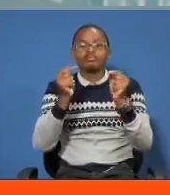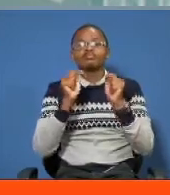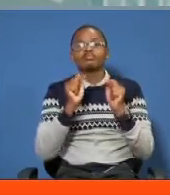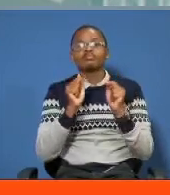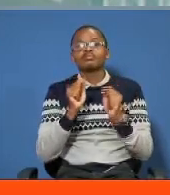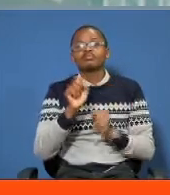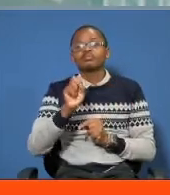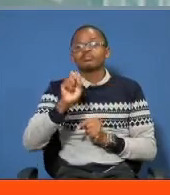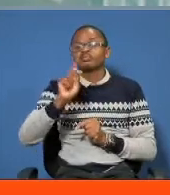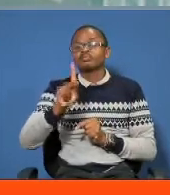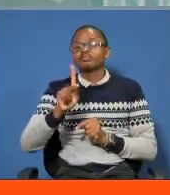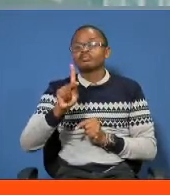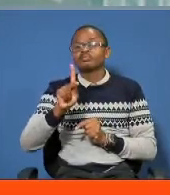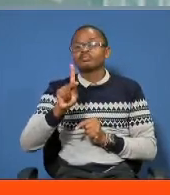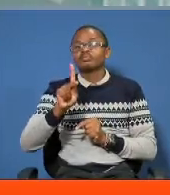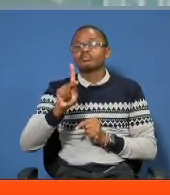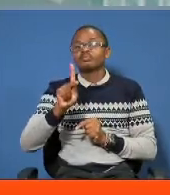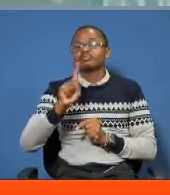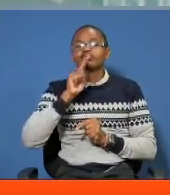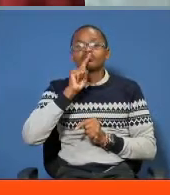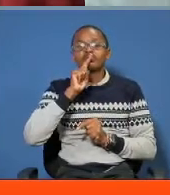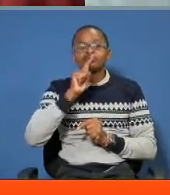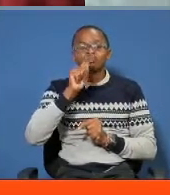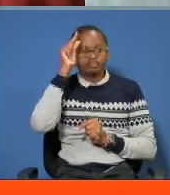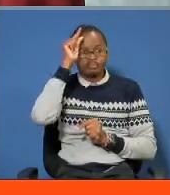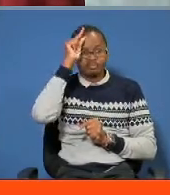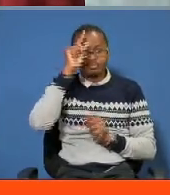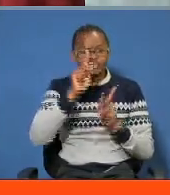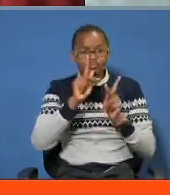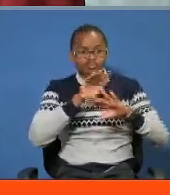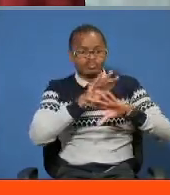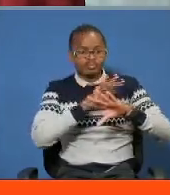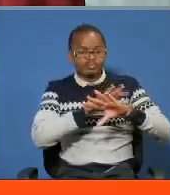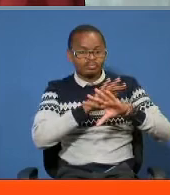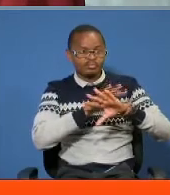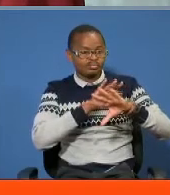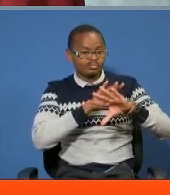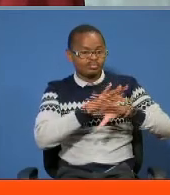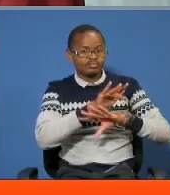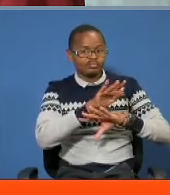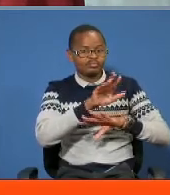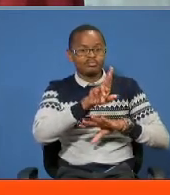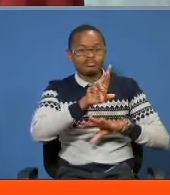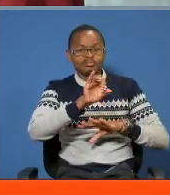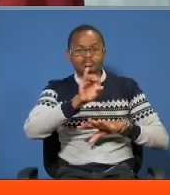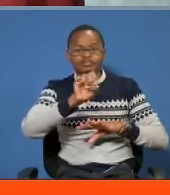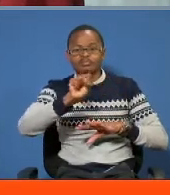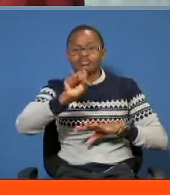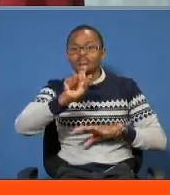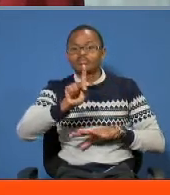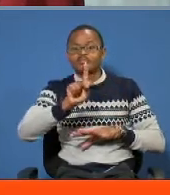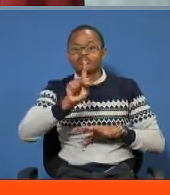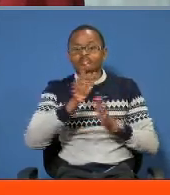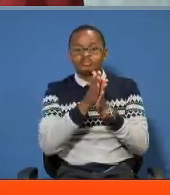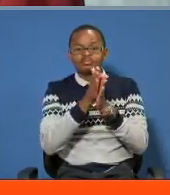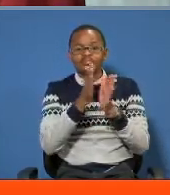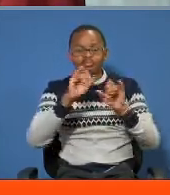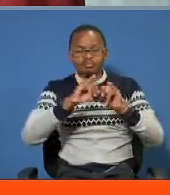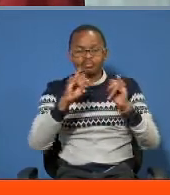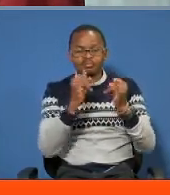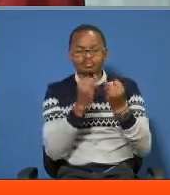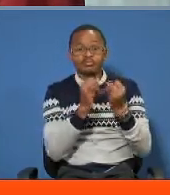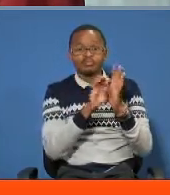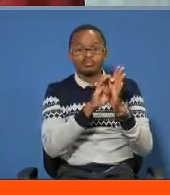more to come in. Okay? Now, so the government is very good at taking early risk. Okay? Yeah. You are in a